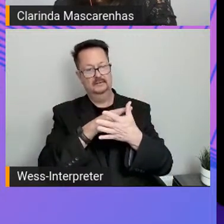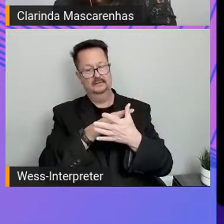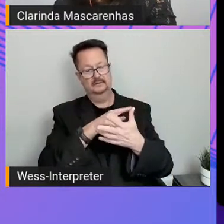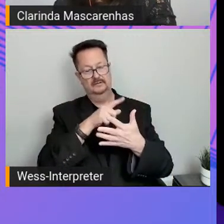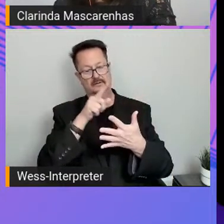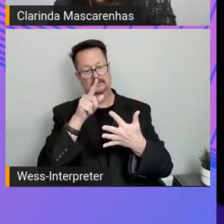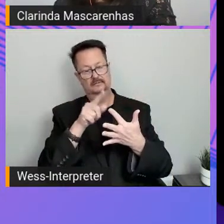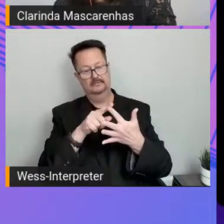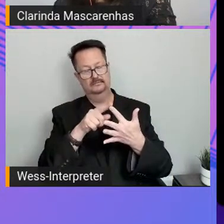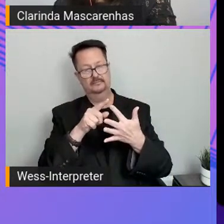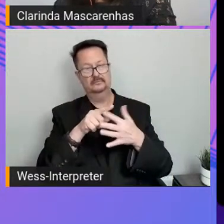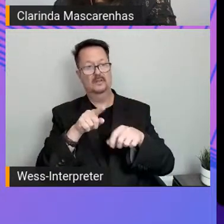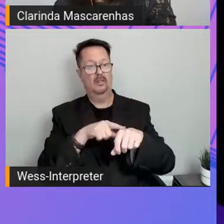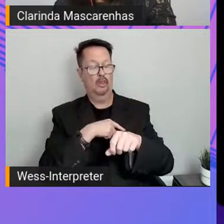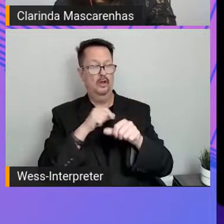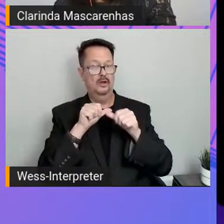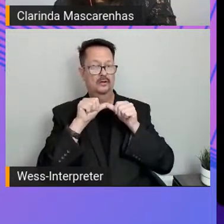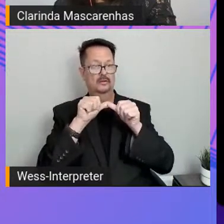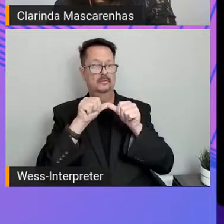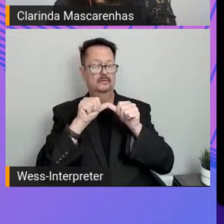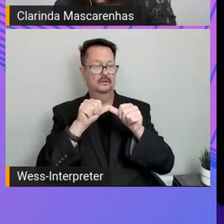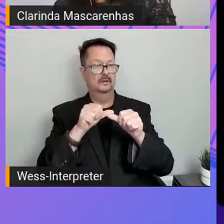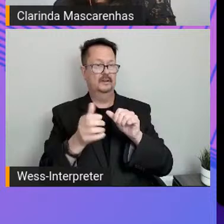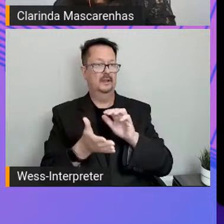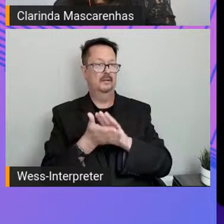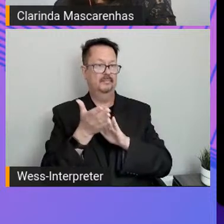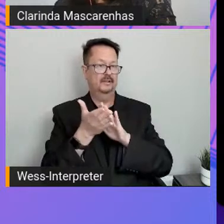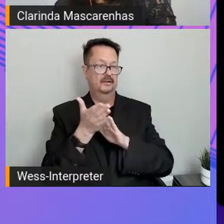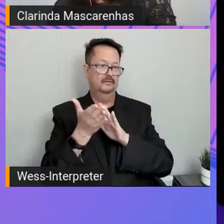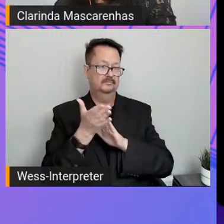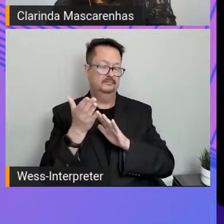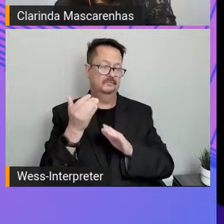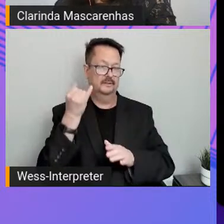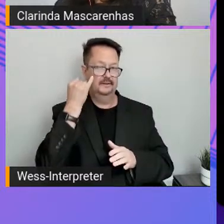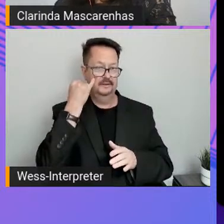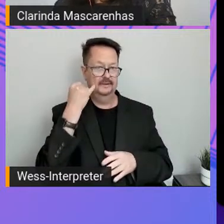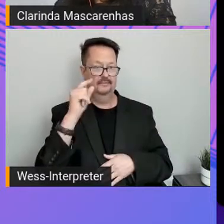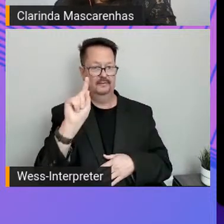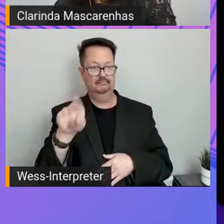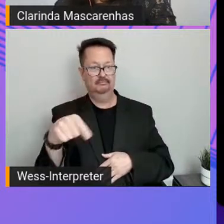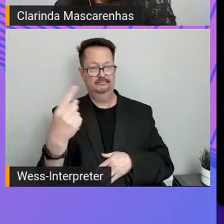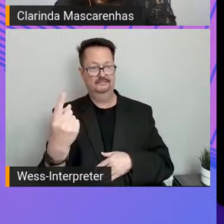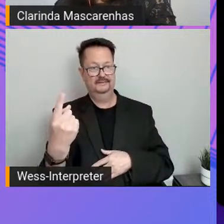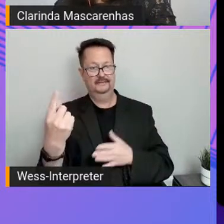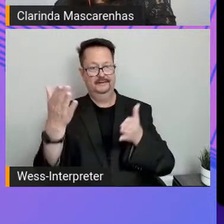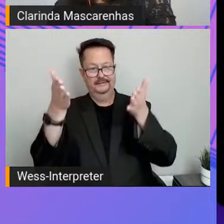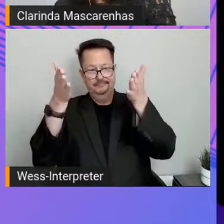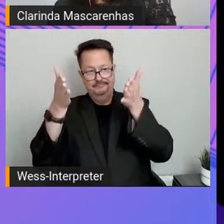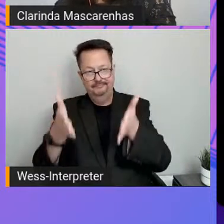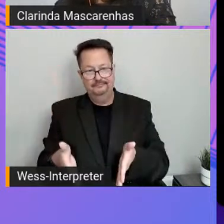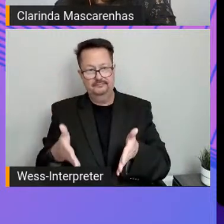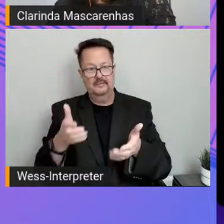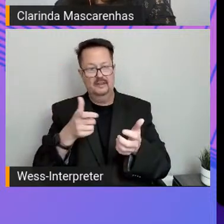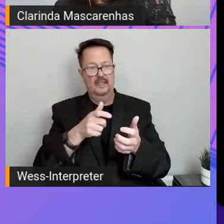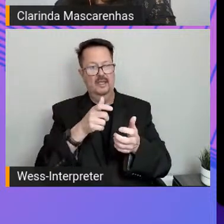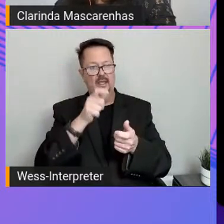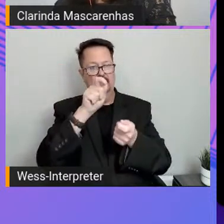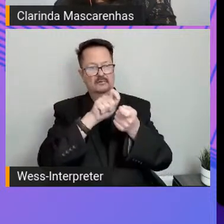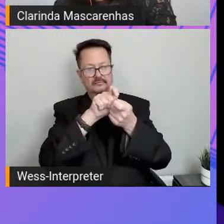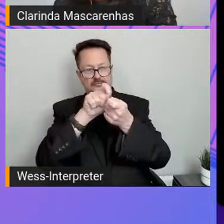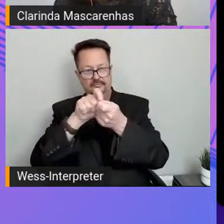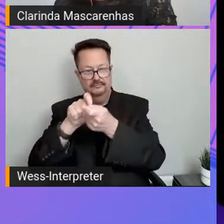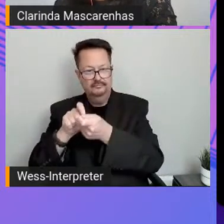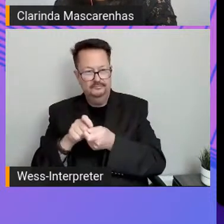any long-running application, basically where a single instance of the application can serve multiple requests during its lifetime.